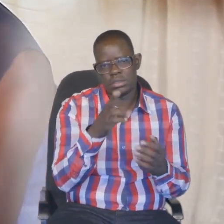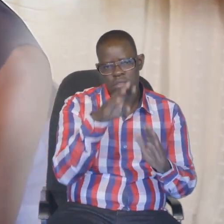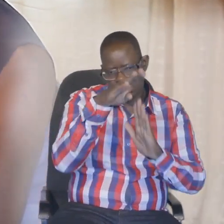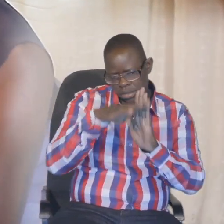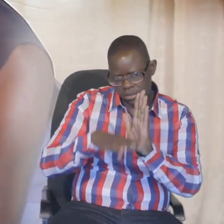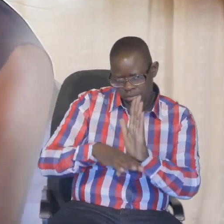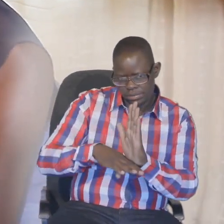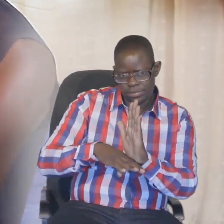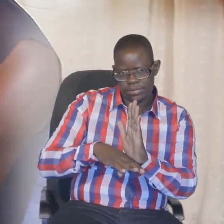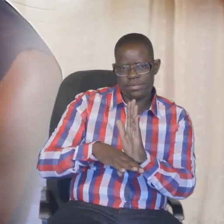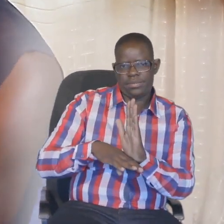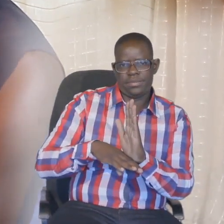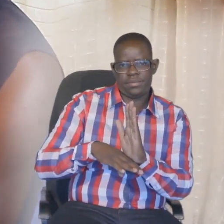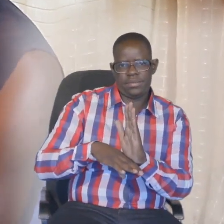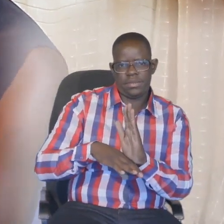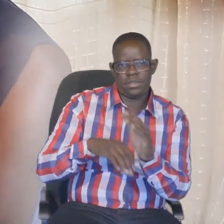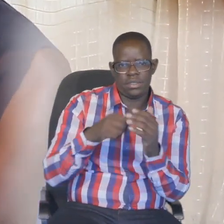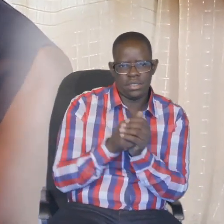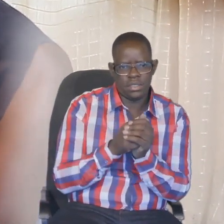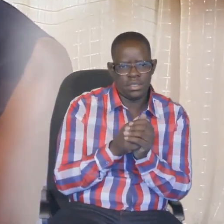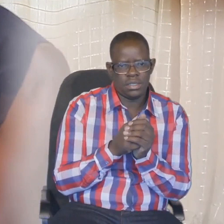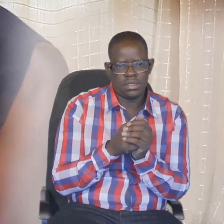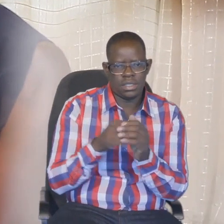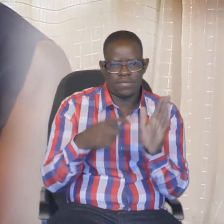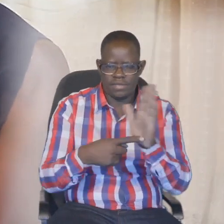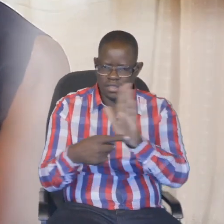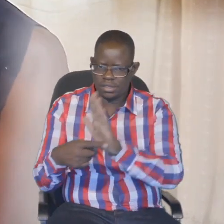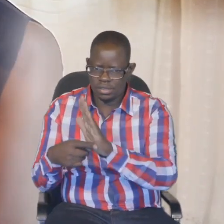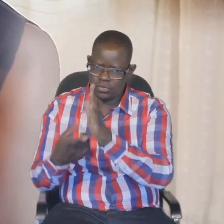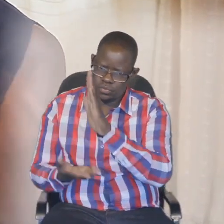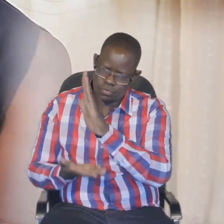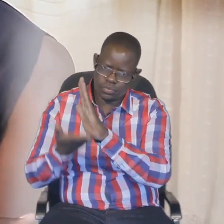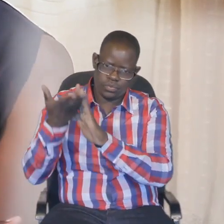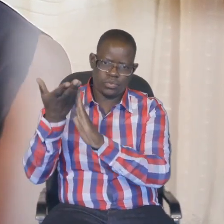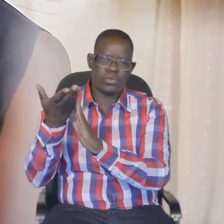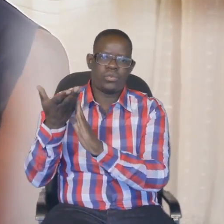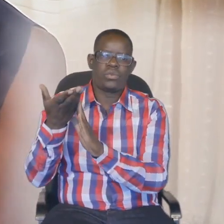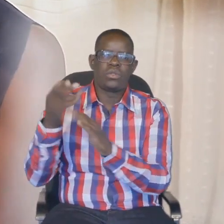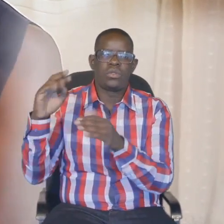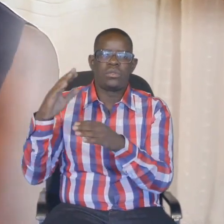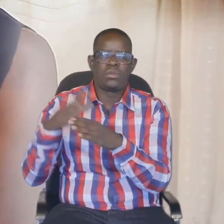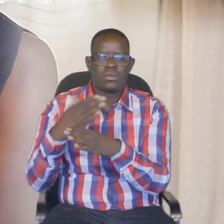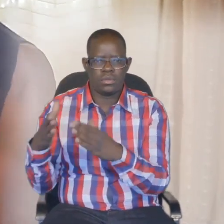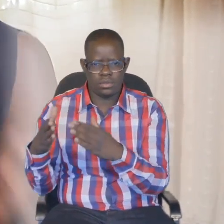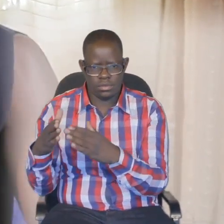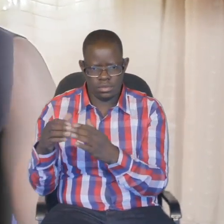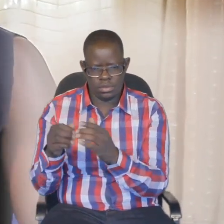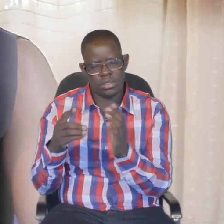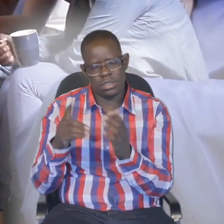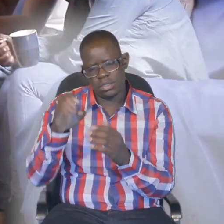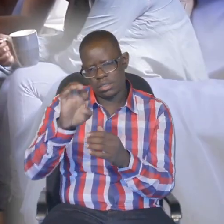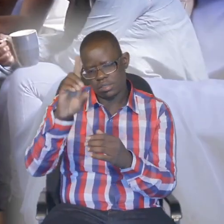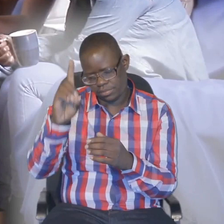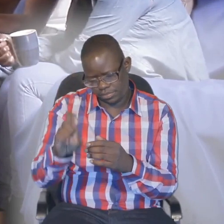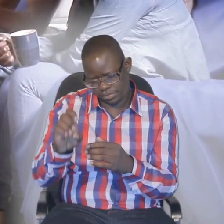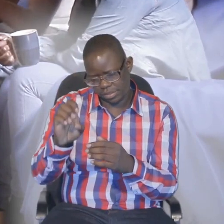on the credit side as it is an asset, while advertising will increase on the debit side because it's an expense, I mean.